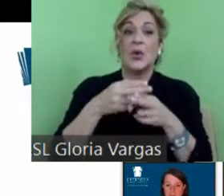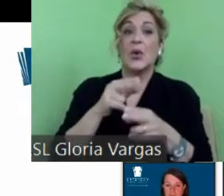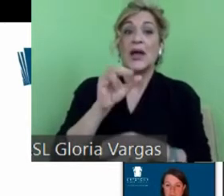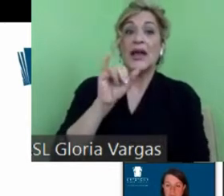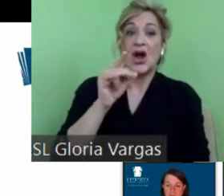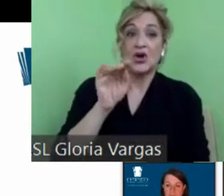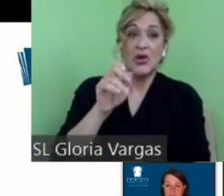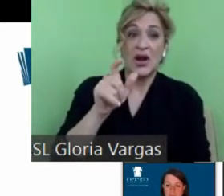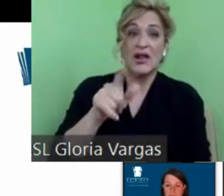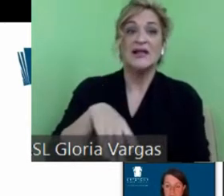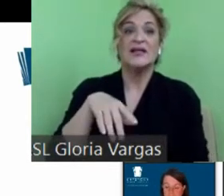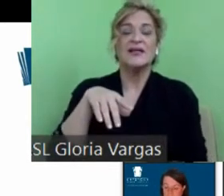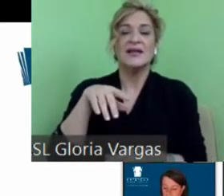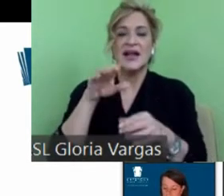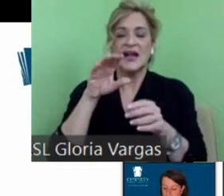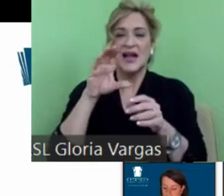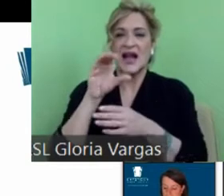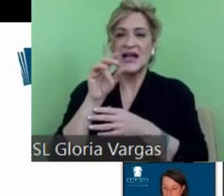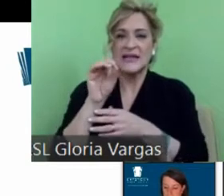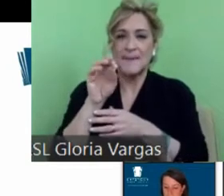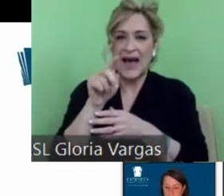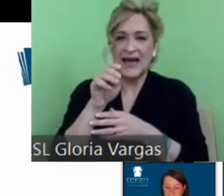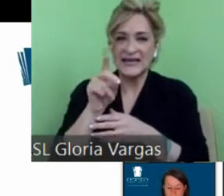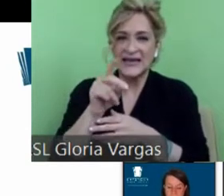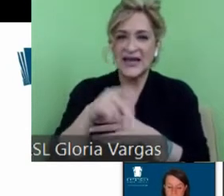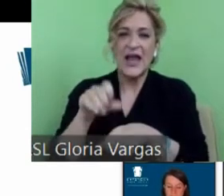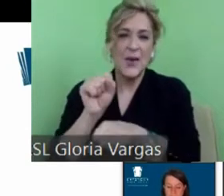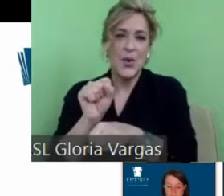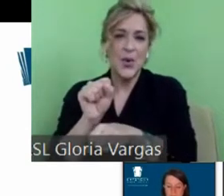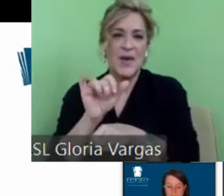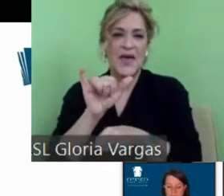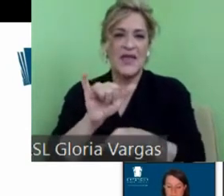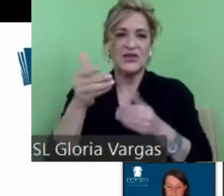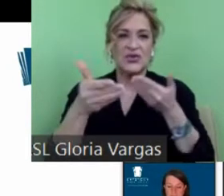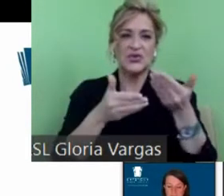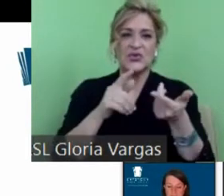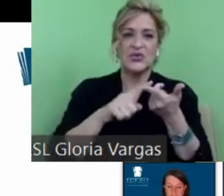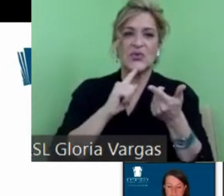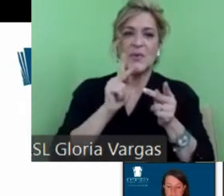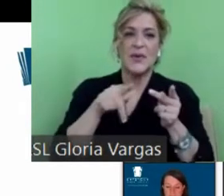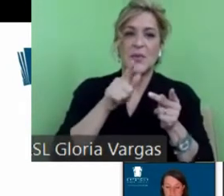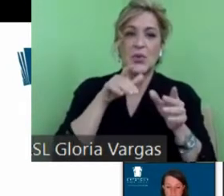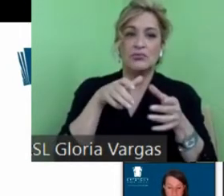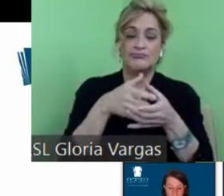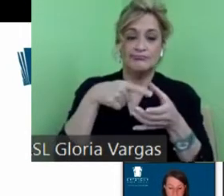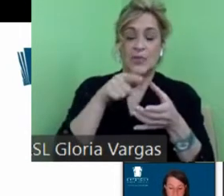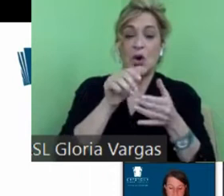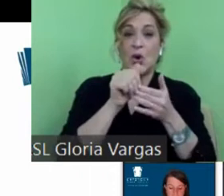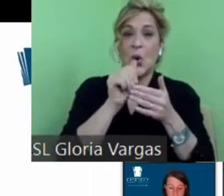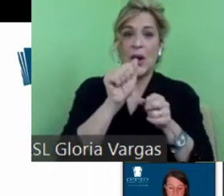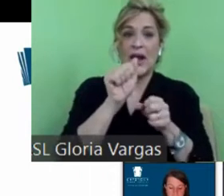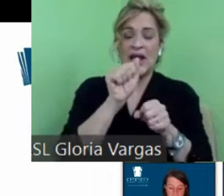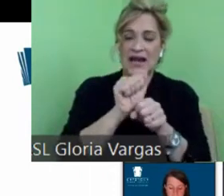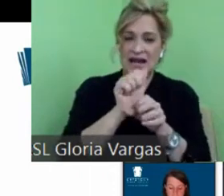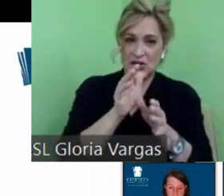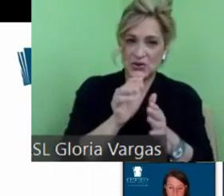applied customized employment, which will create the first cadre of 25 credentialed co-leaders in customized employment in